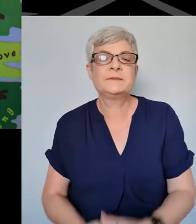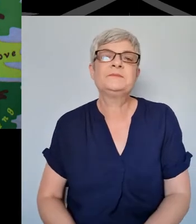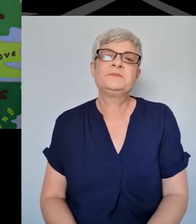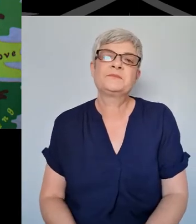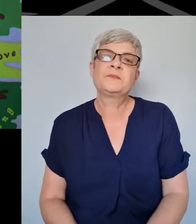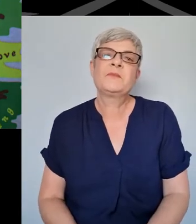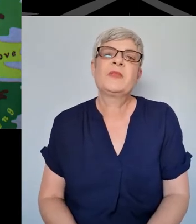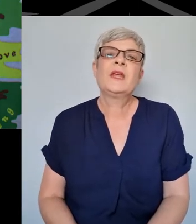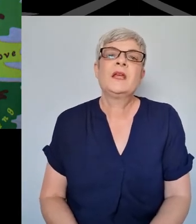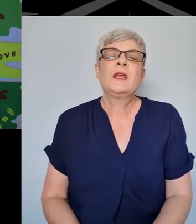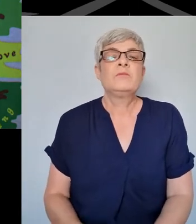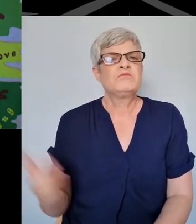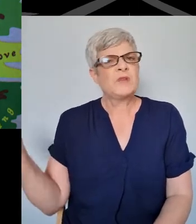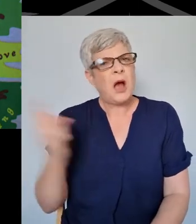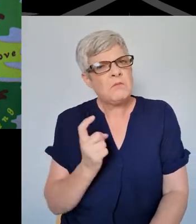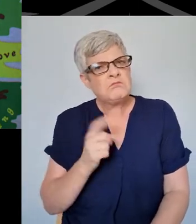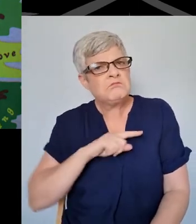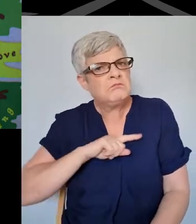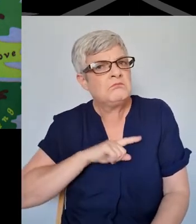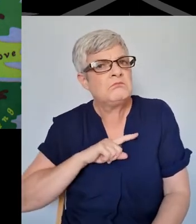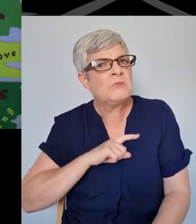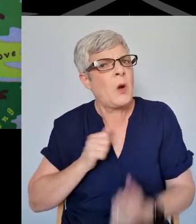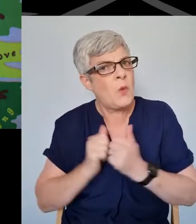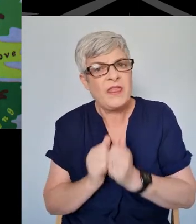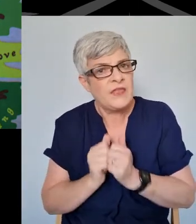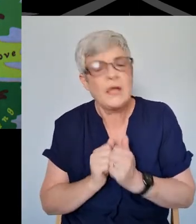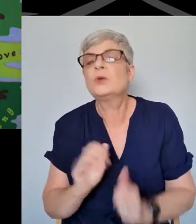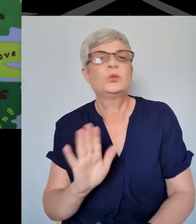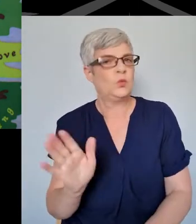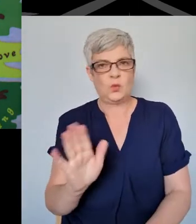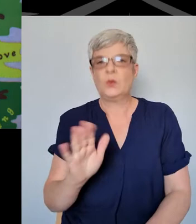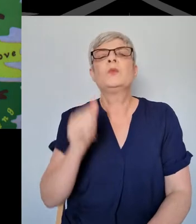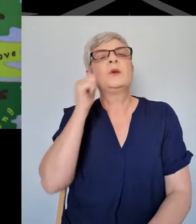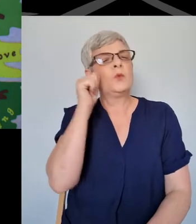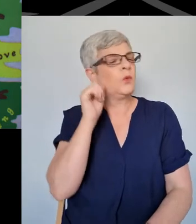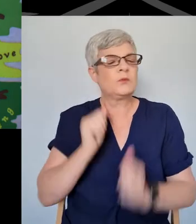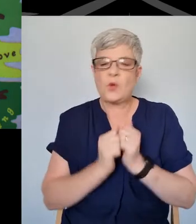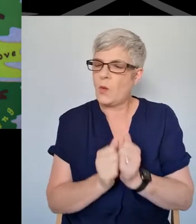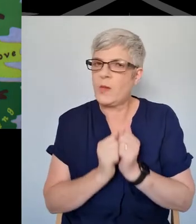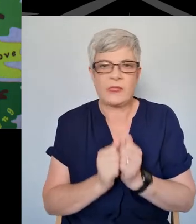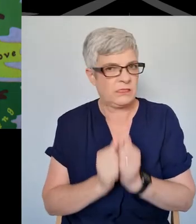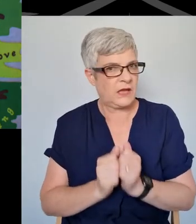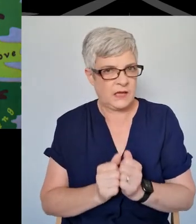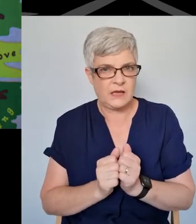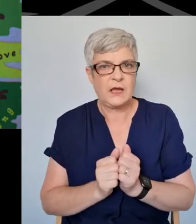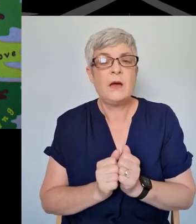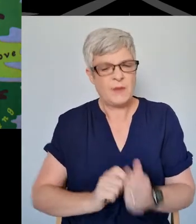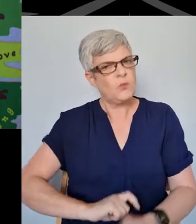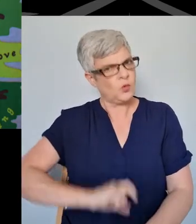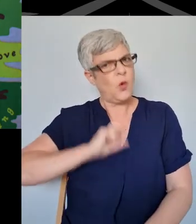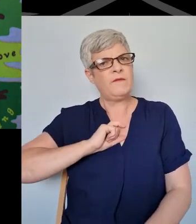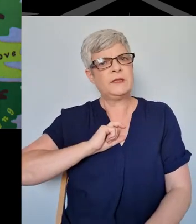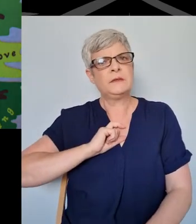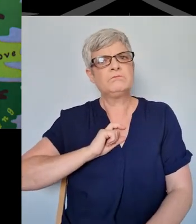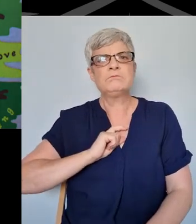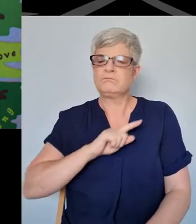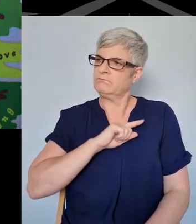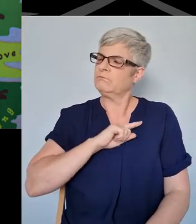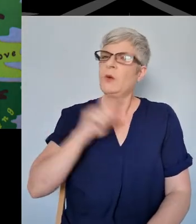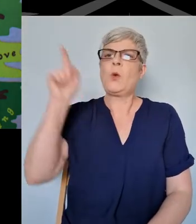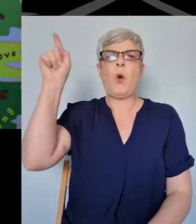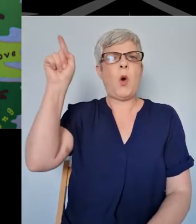We come not because we are worthy, we come knowing we are unworthy, but we come in confidence because our God is a God